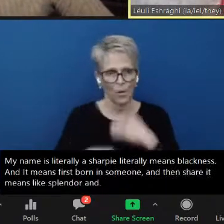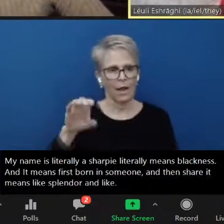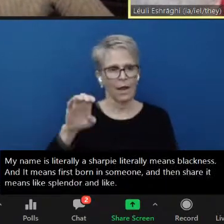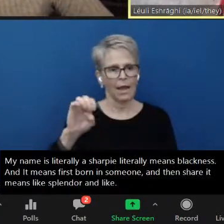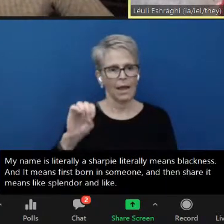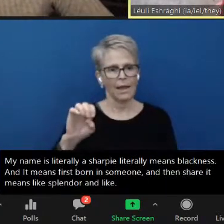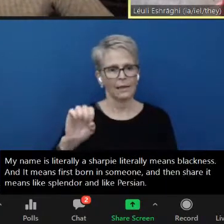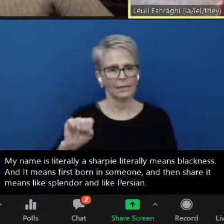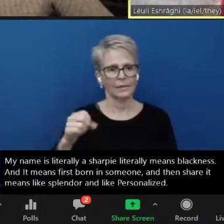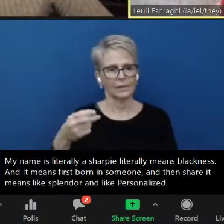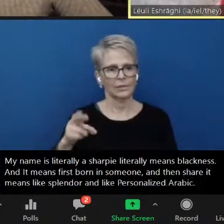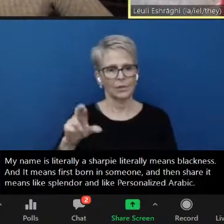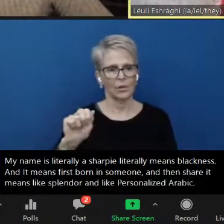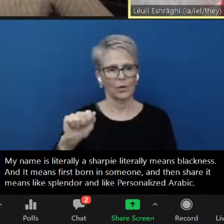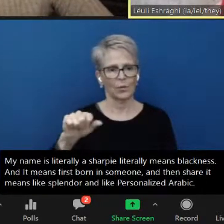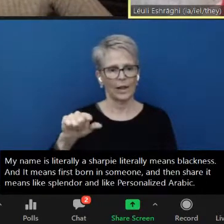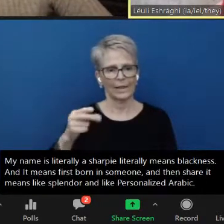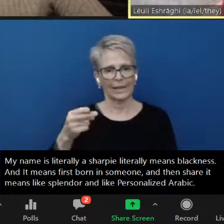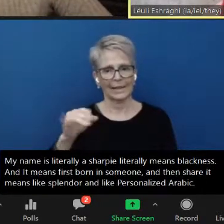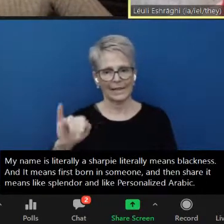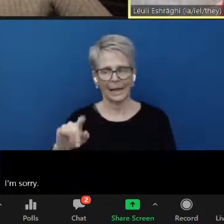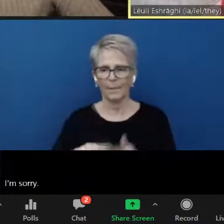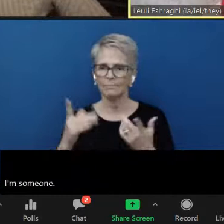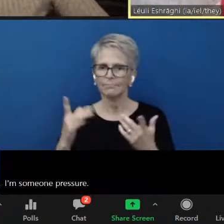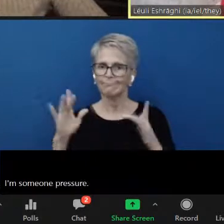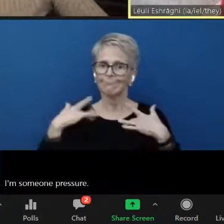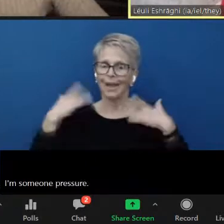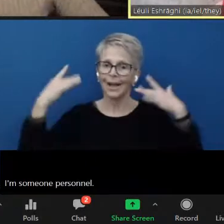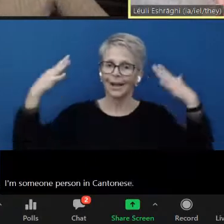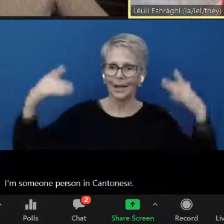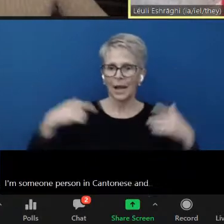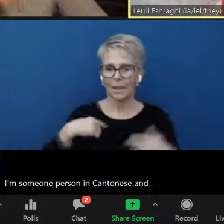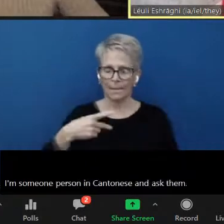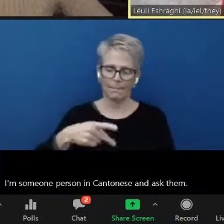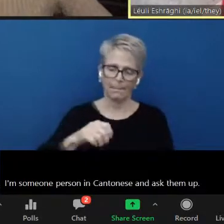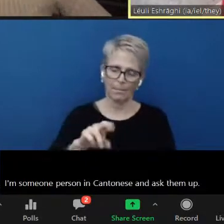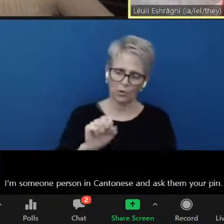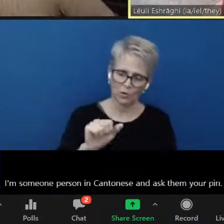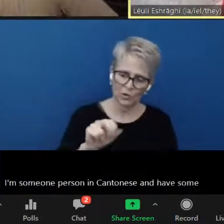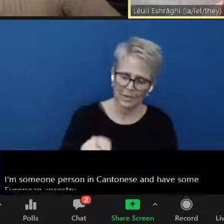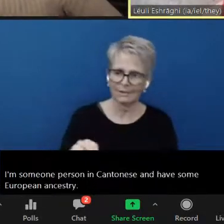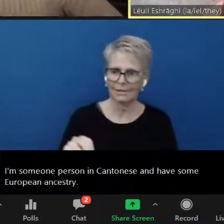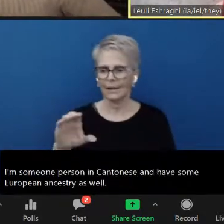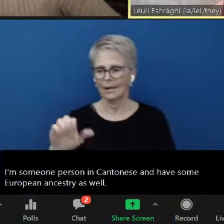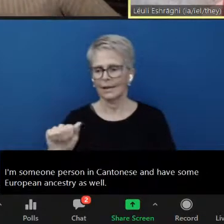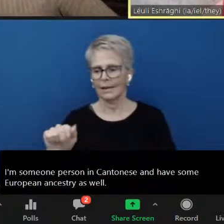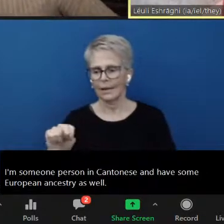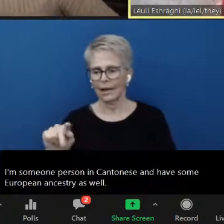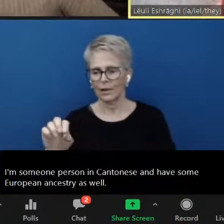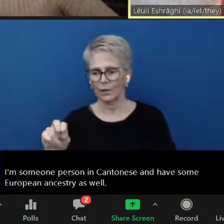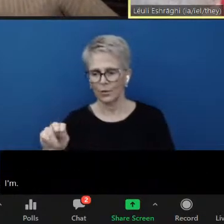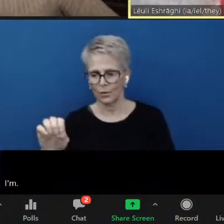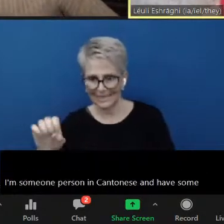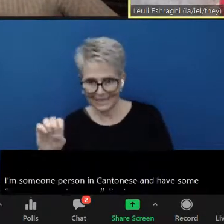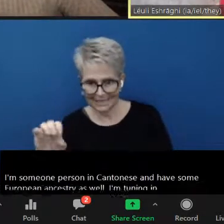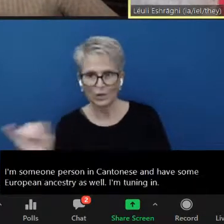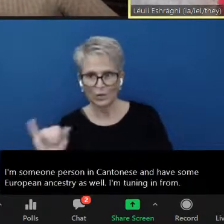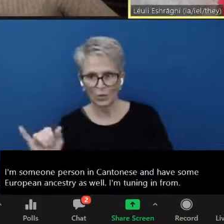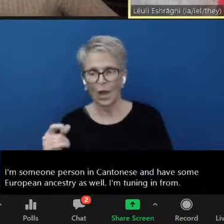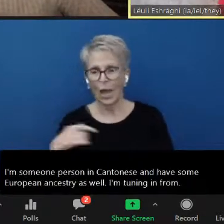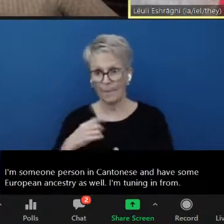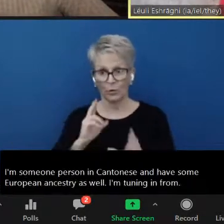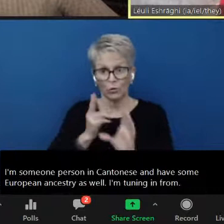like Persianized Arabic. I'm Samoan, Persian, and Cantonese, and have some European ancestry as well. I'm tuning in